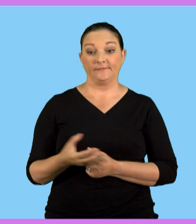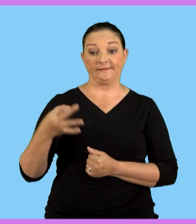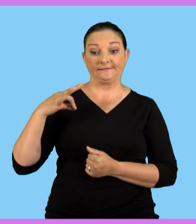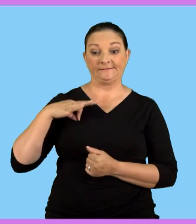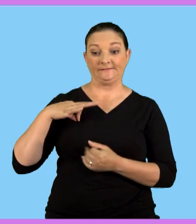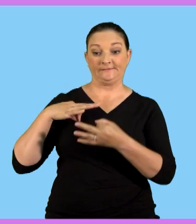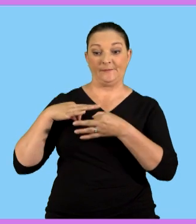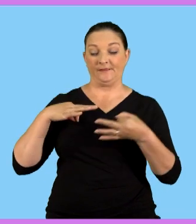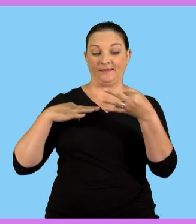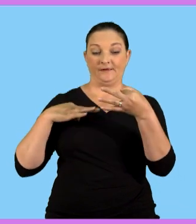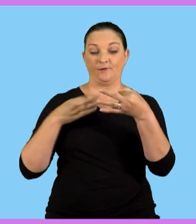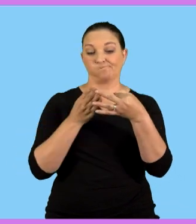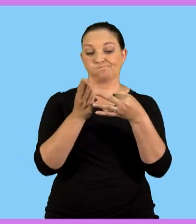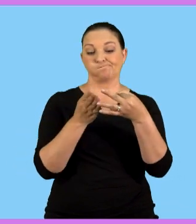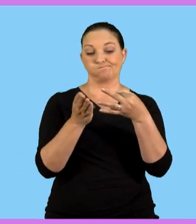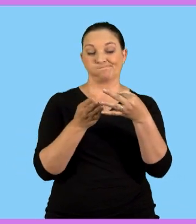types of income.